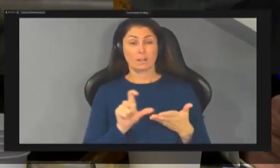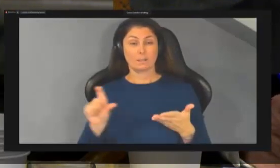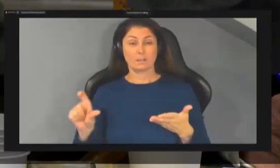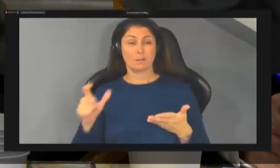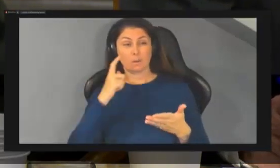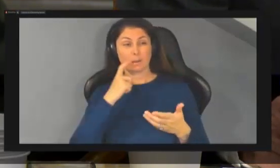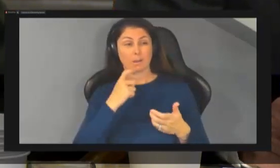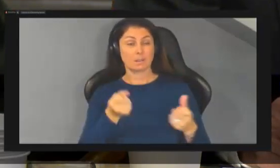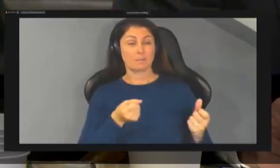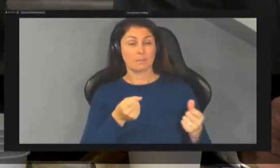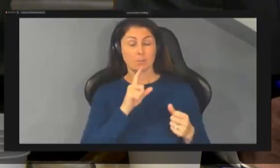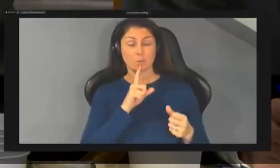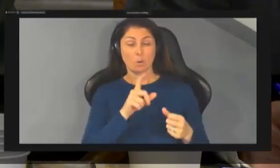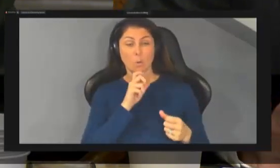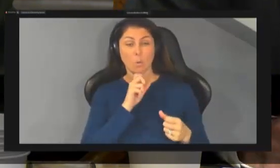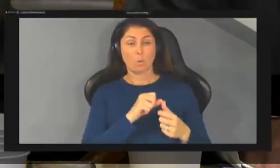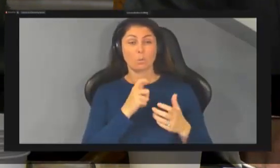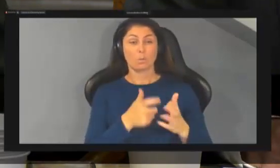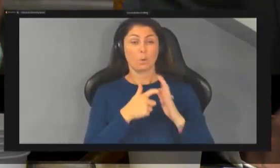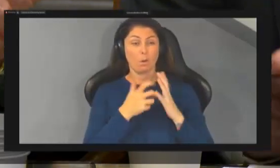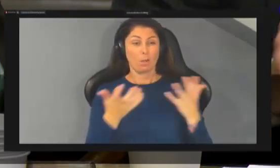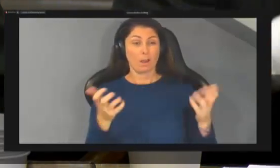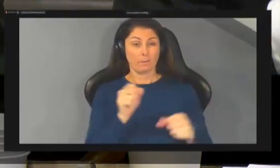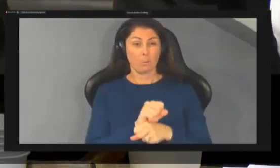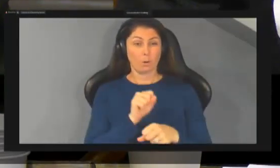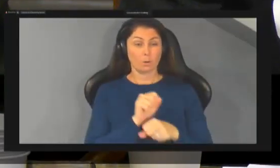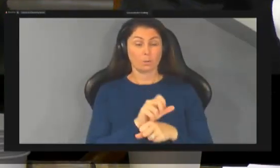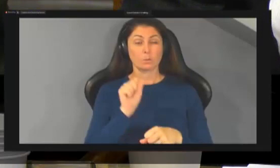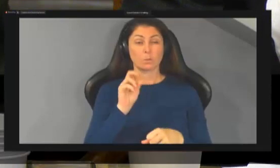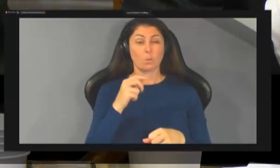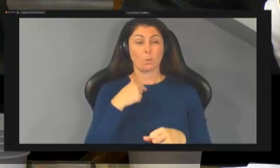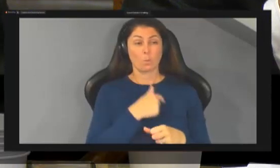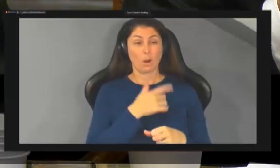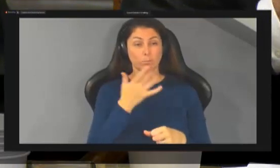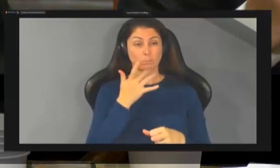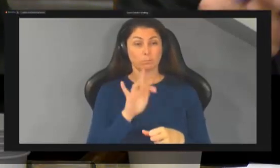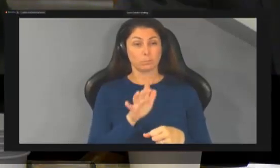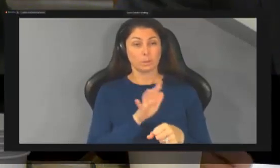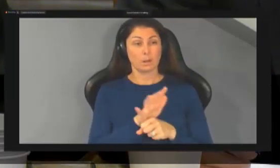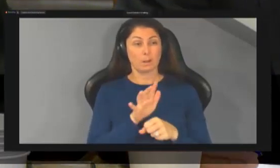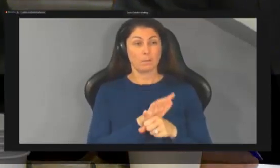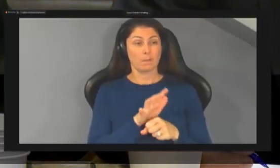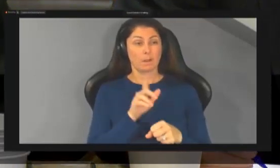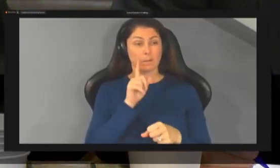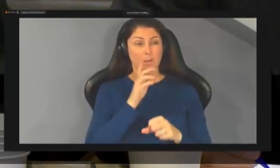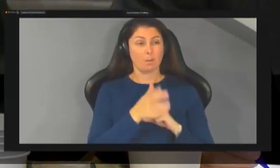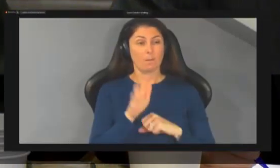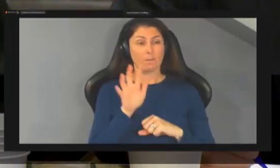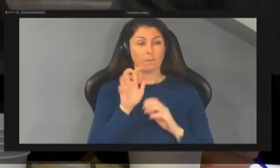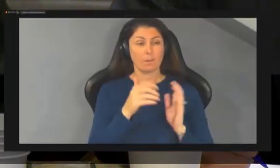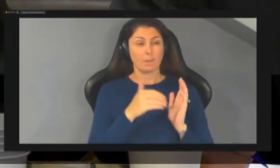old and require a lot of work. So we were fortunate enough to get I thought it was over 500,000. It's over